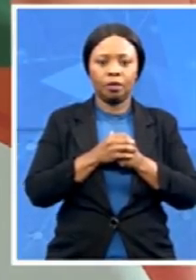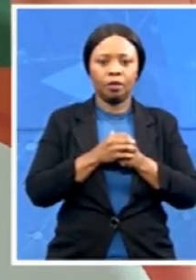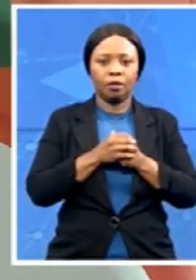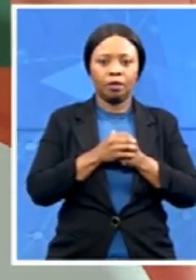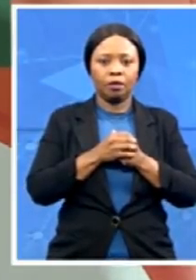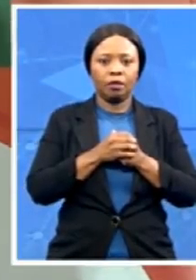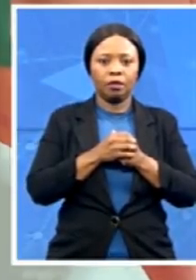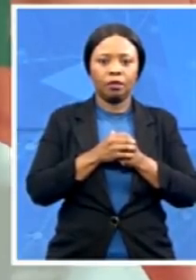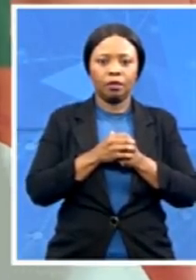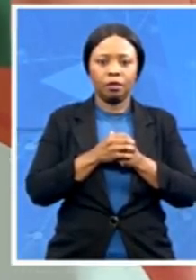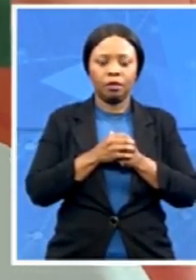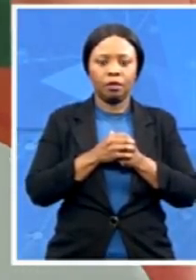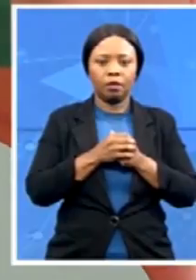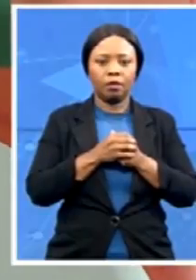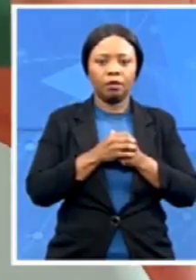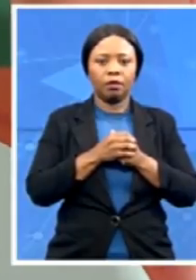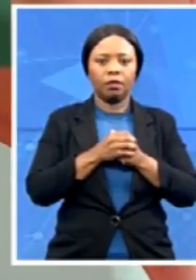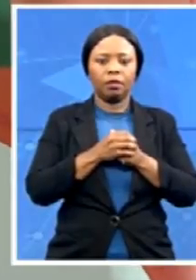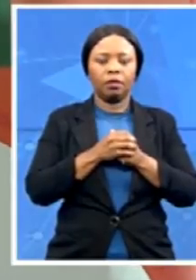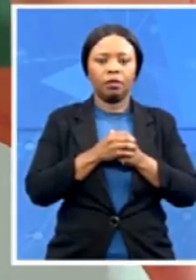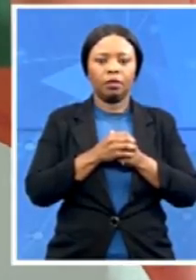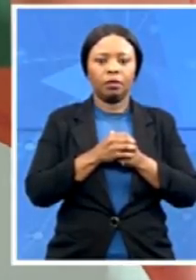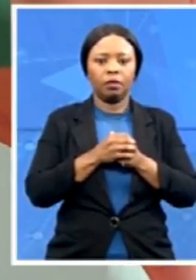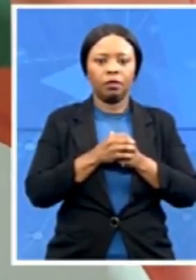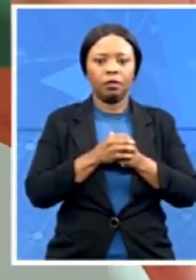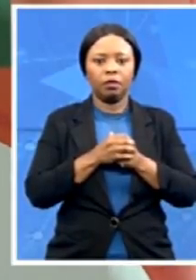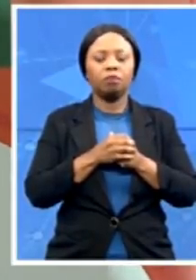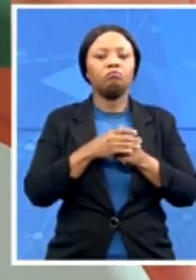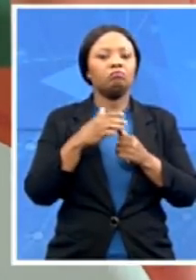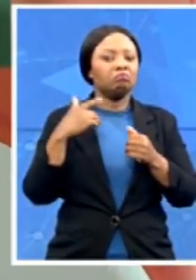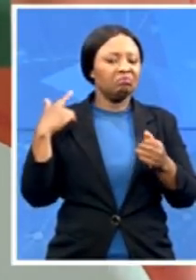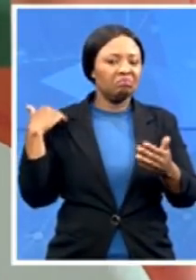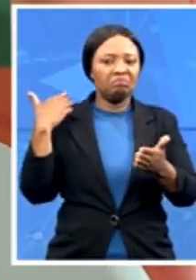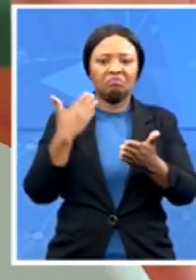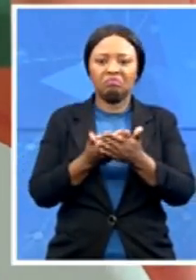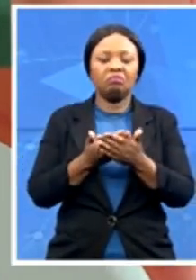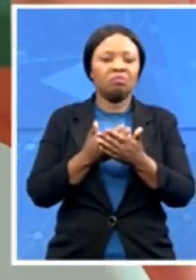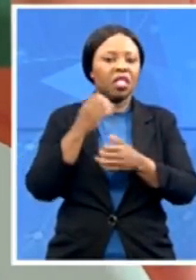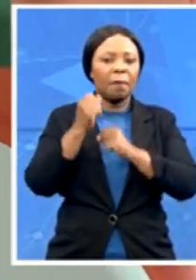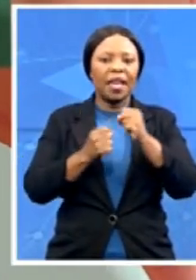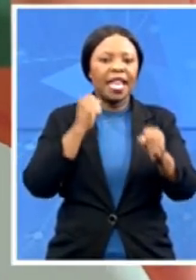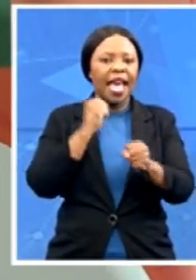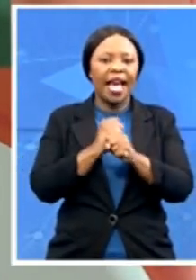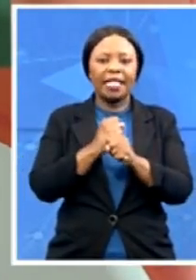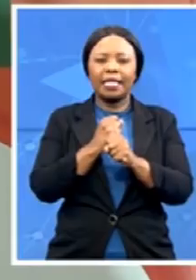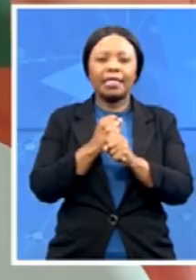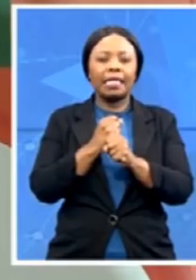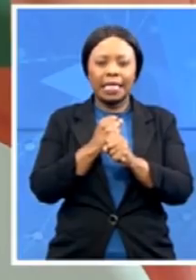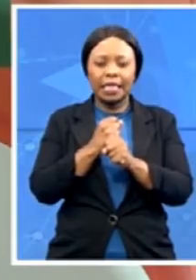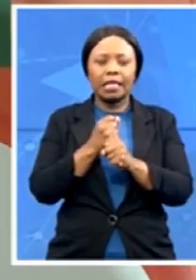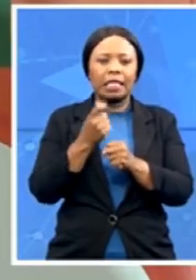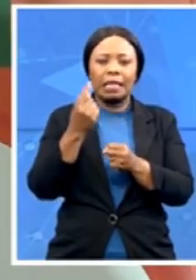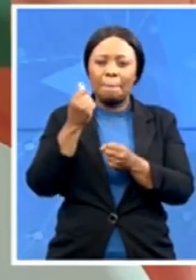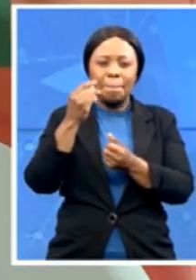As we heard, for many years, massive amounts of money were siphoned from the government